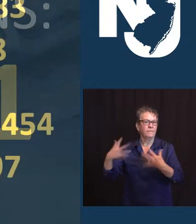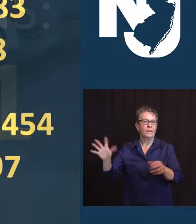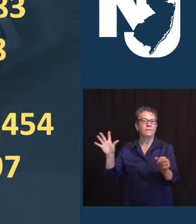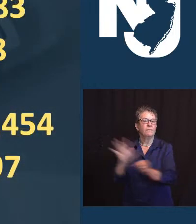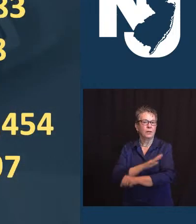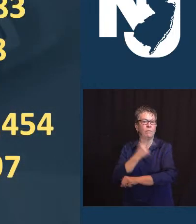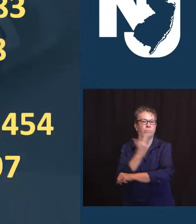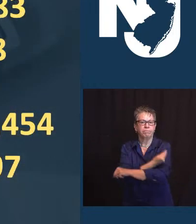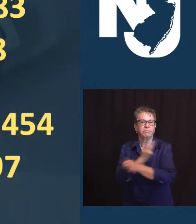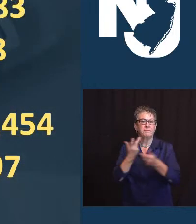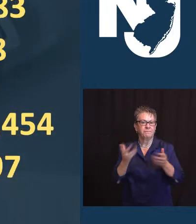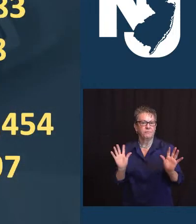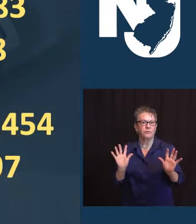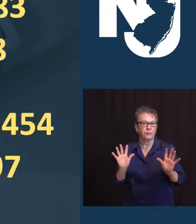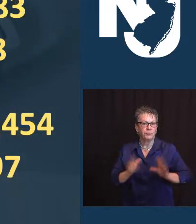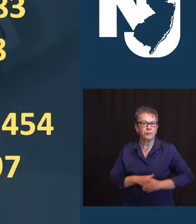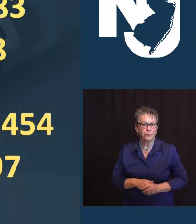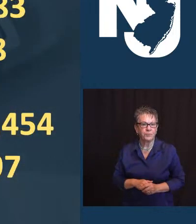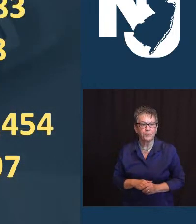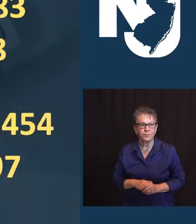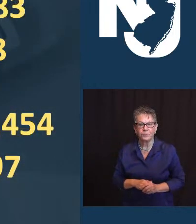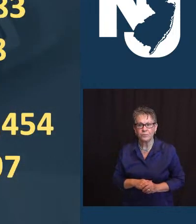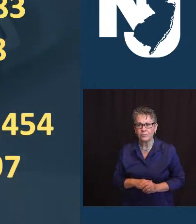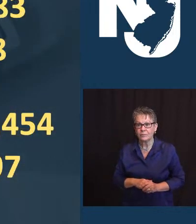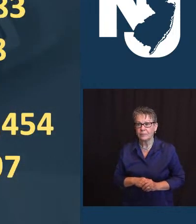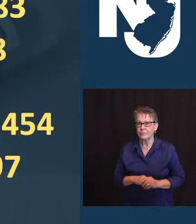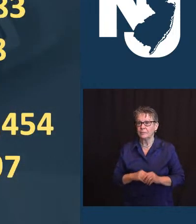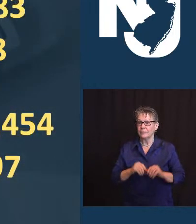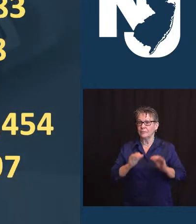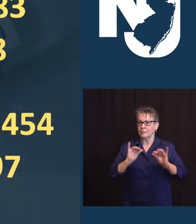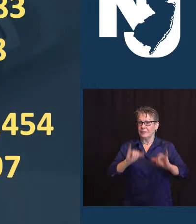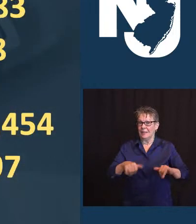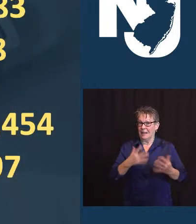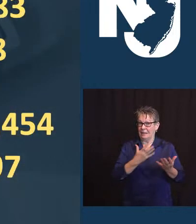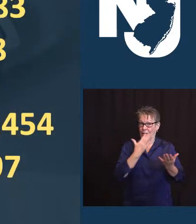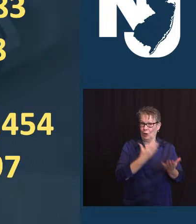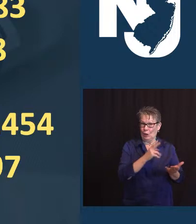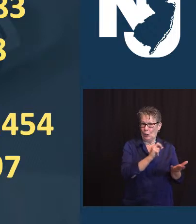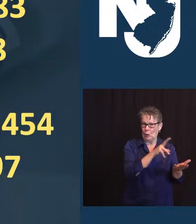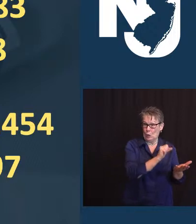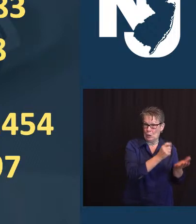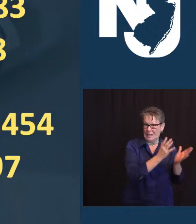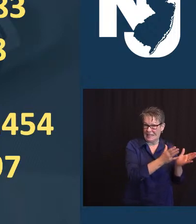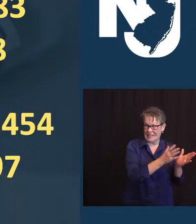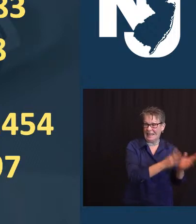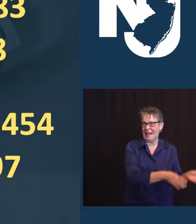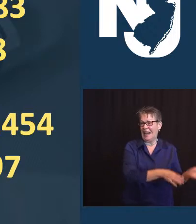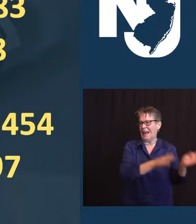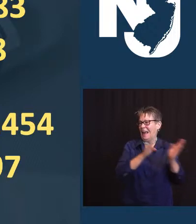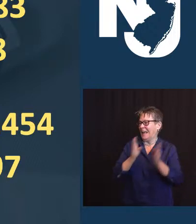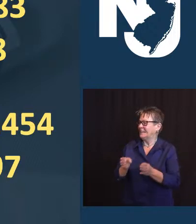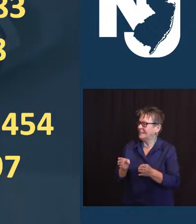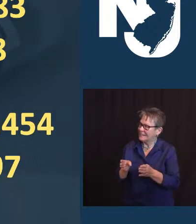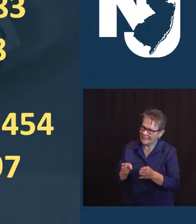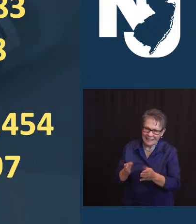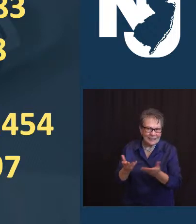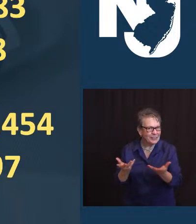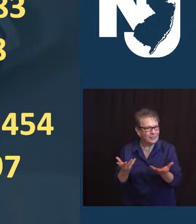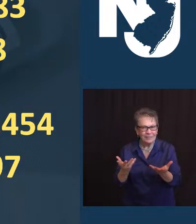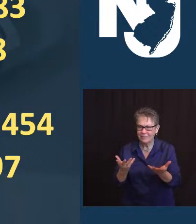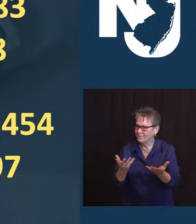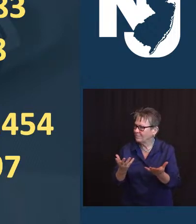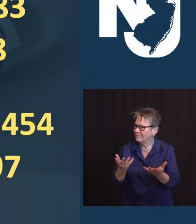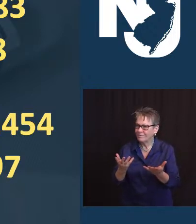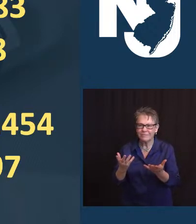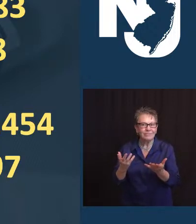have to remember that while we may finally have COVID on the run, the mere presence of vaccines does not mean we are out of the